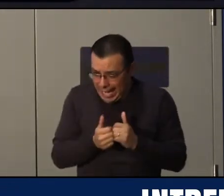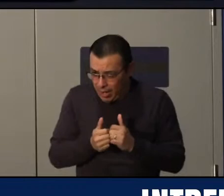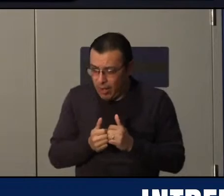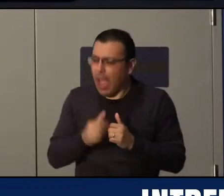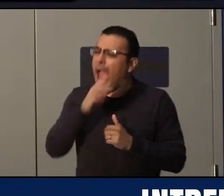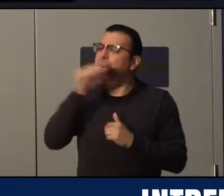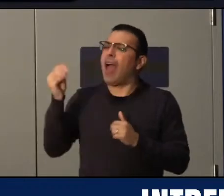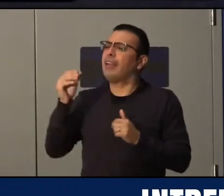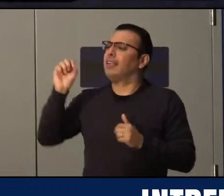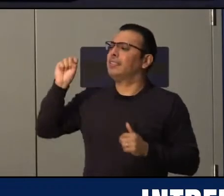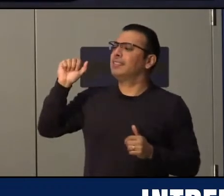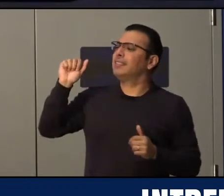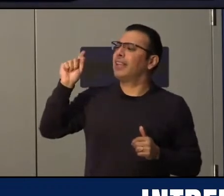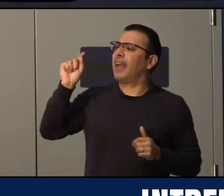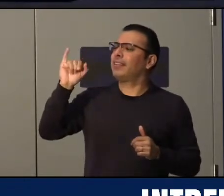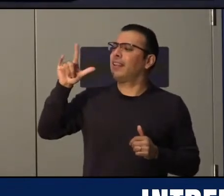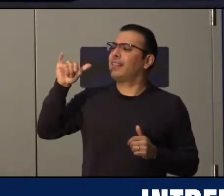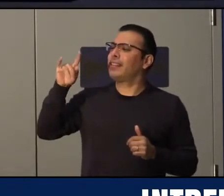satellites work?